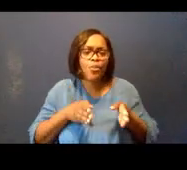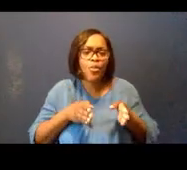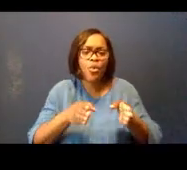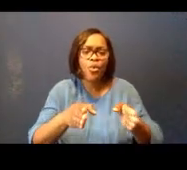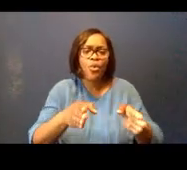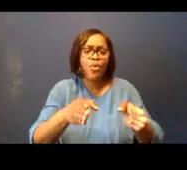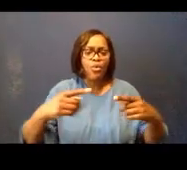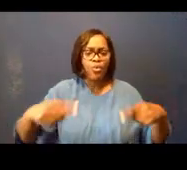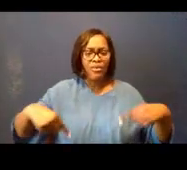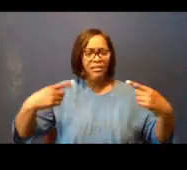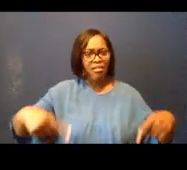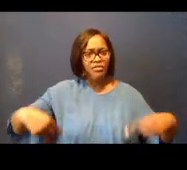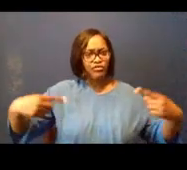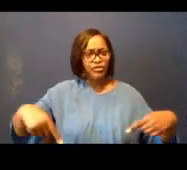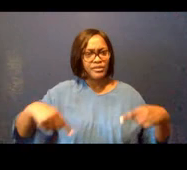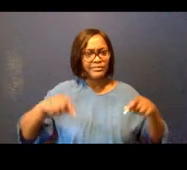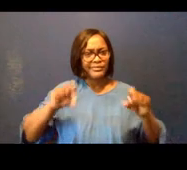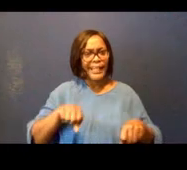BRA,